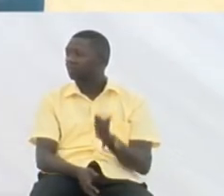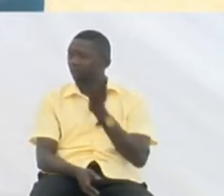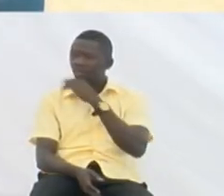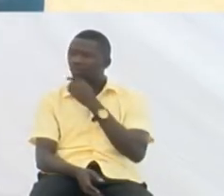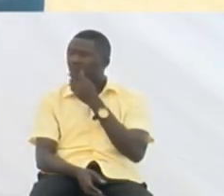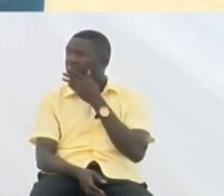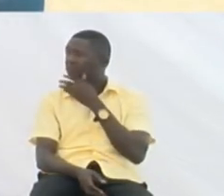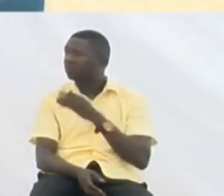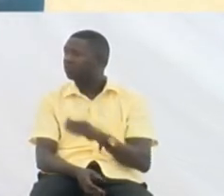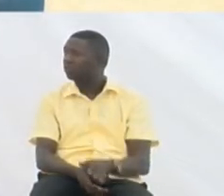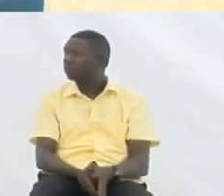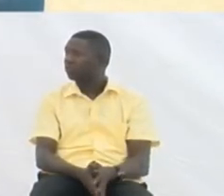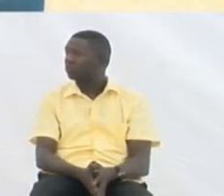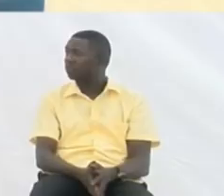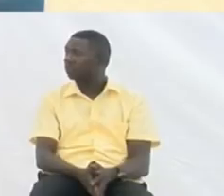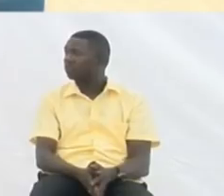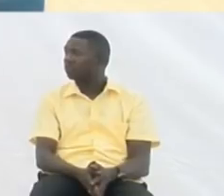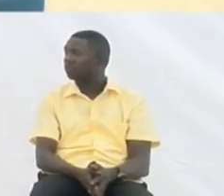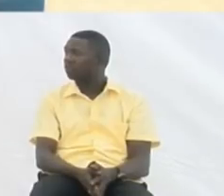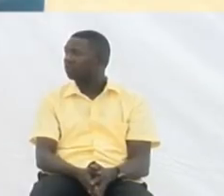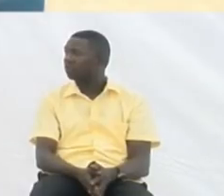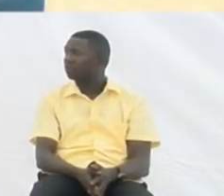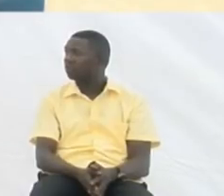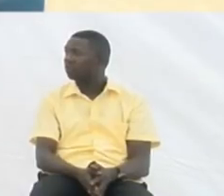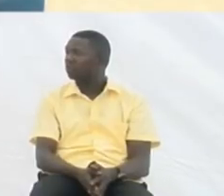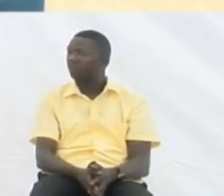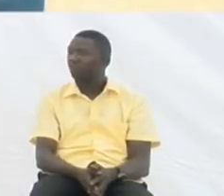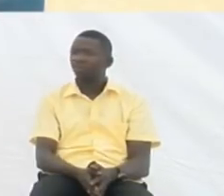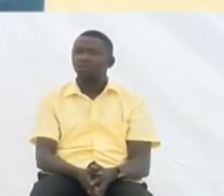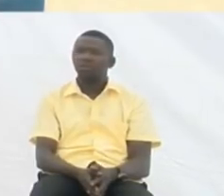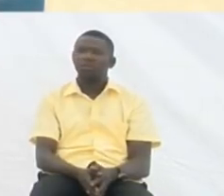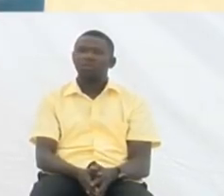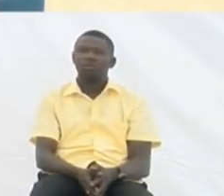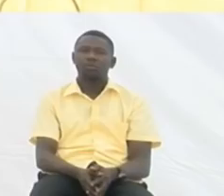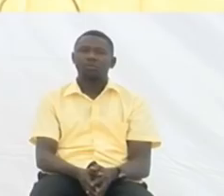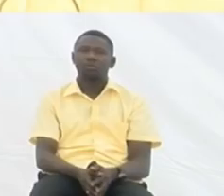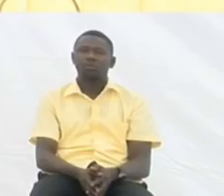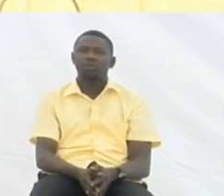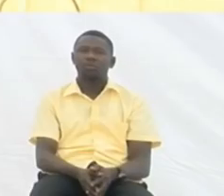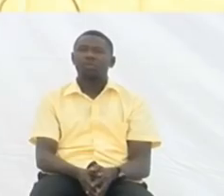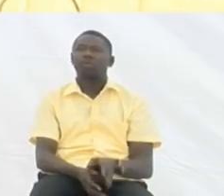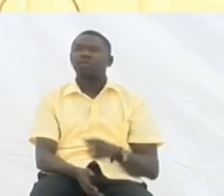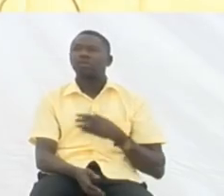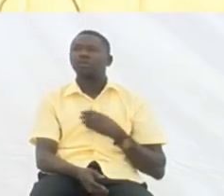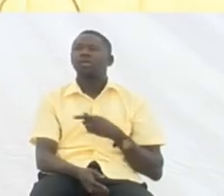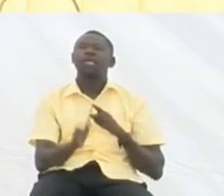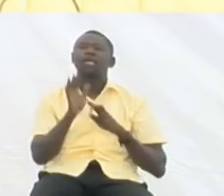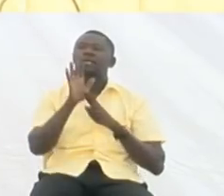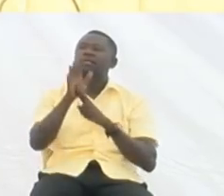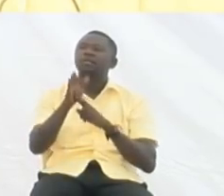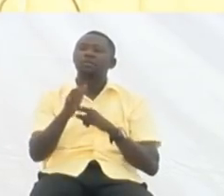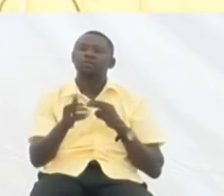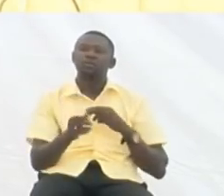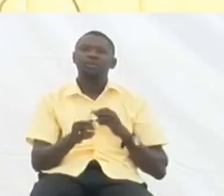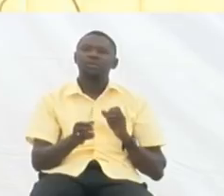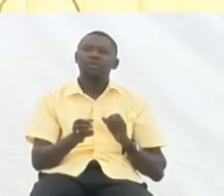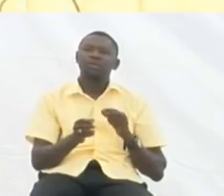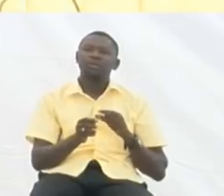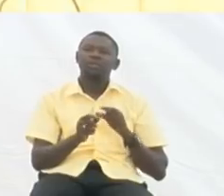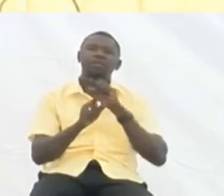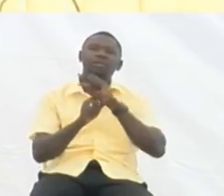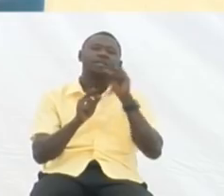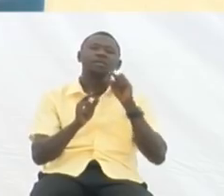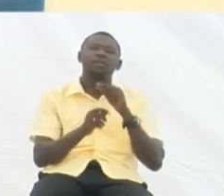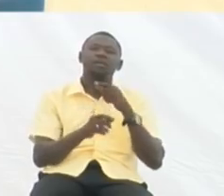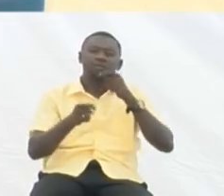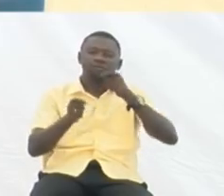Wosangolong aliye mundoku ke. Na wulo tolu mufite kundoti. Ah, wulo leto mufite kundoti. Okay. Yeah, the farm was called